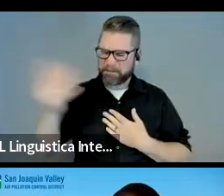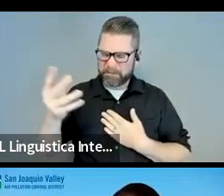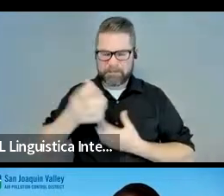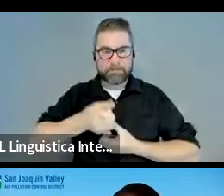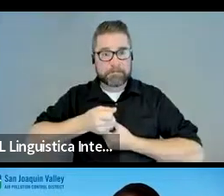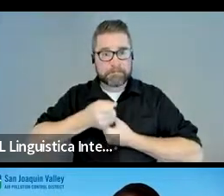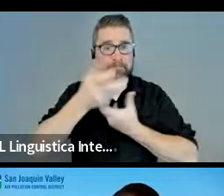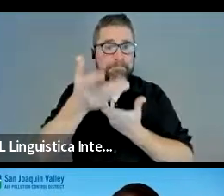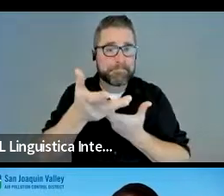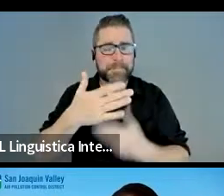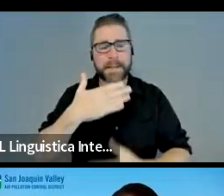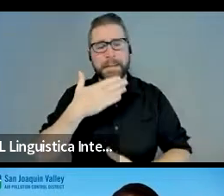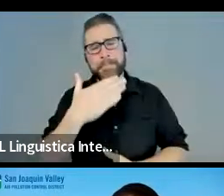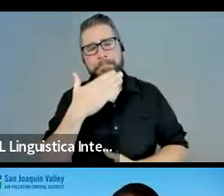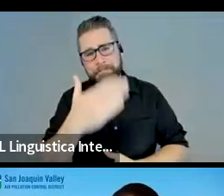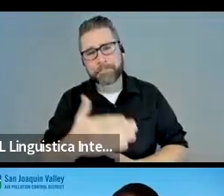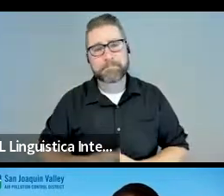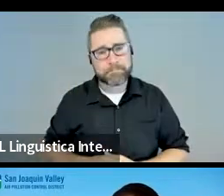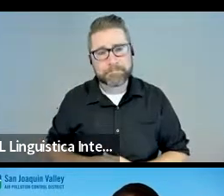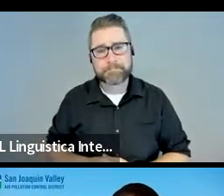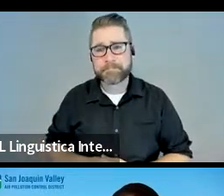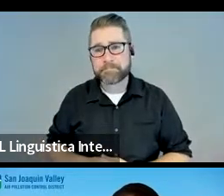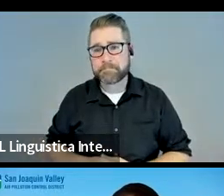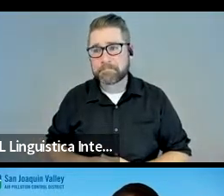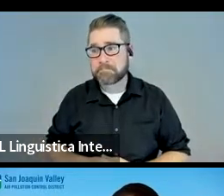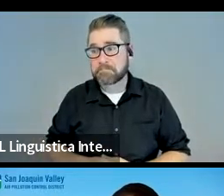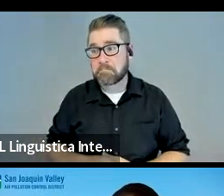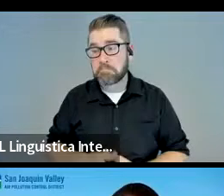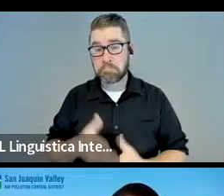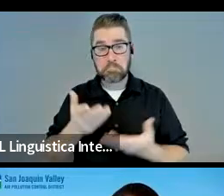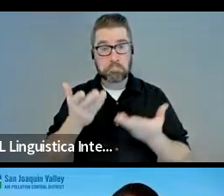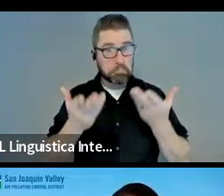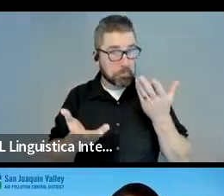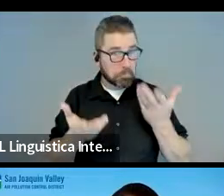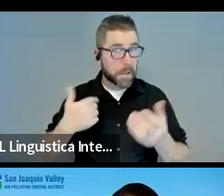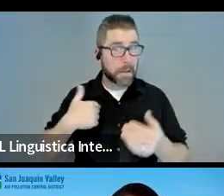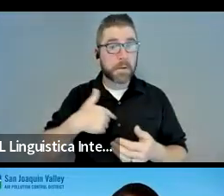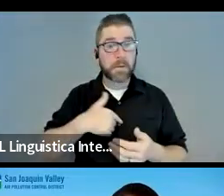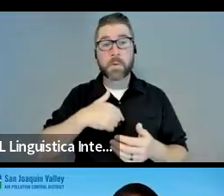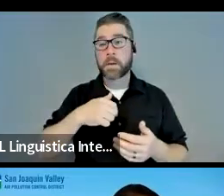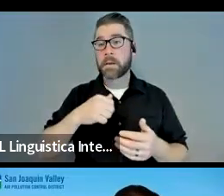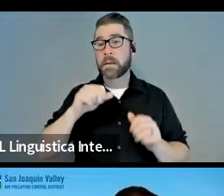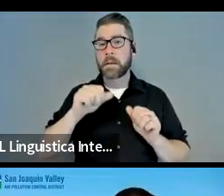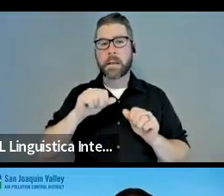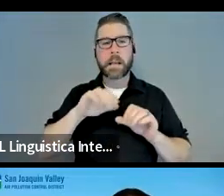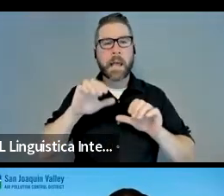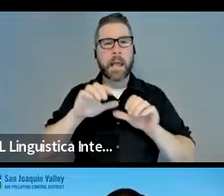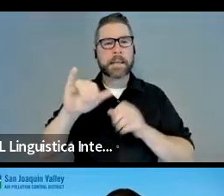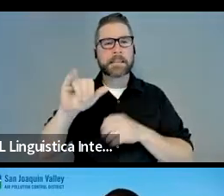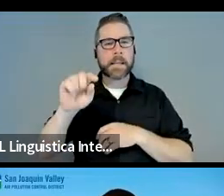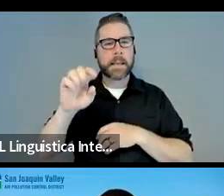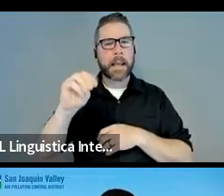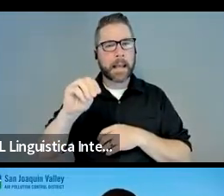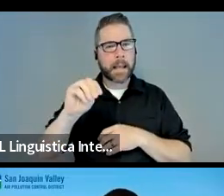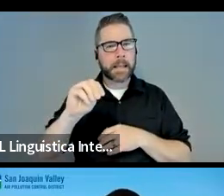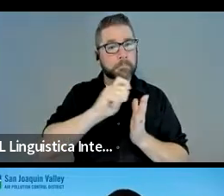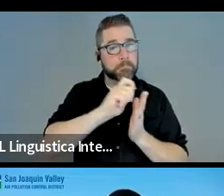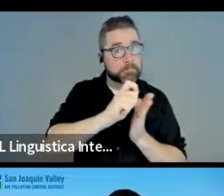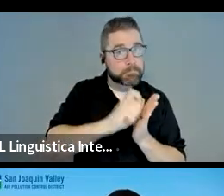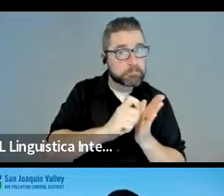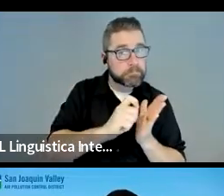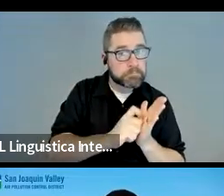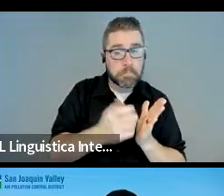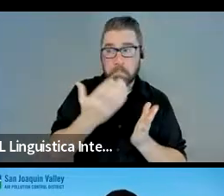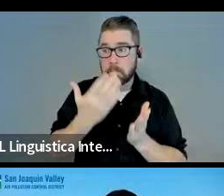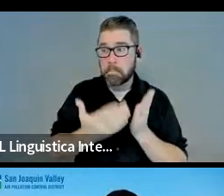can jot down as an action item if there was any either recordings or there's any notes that we can send to Douglas